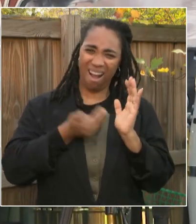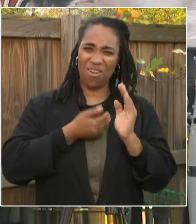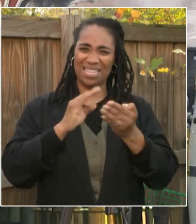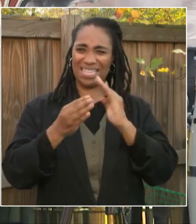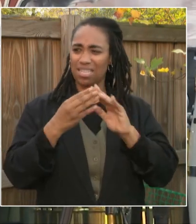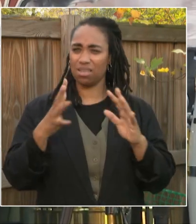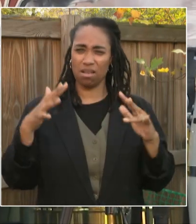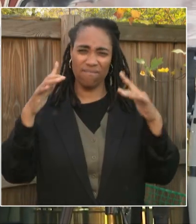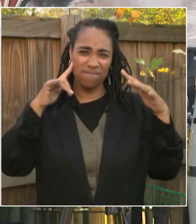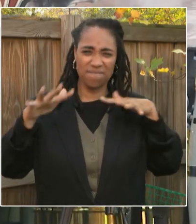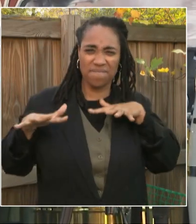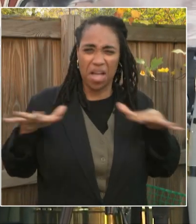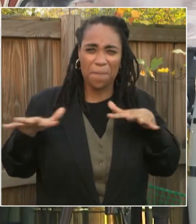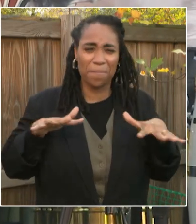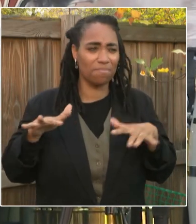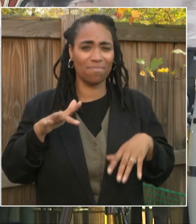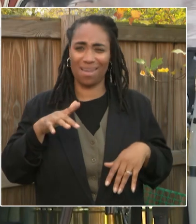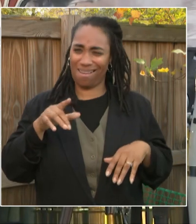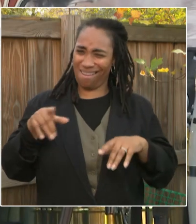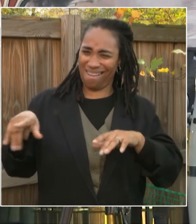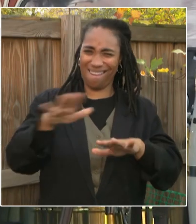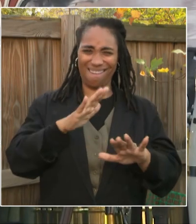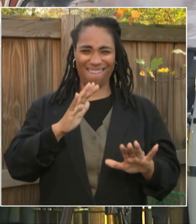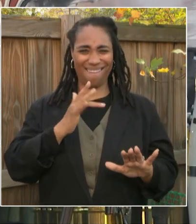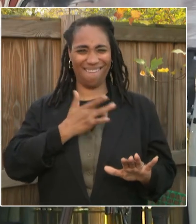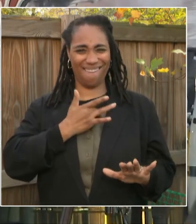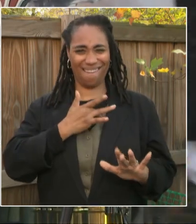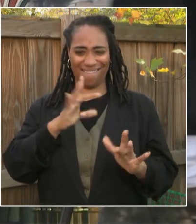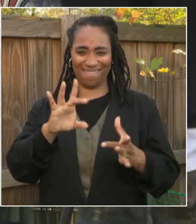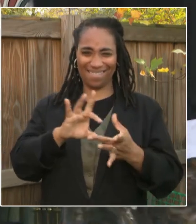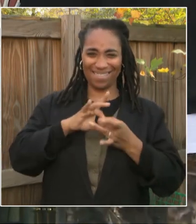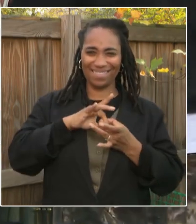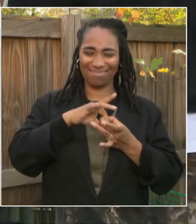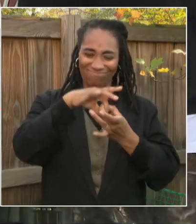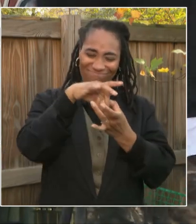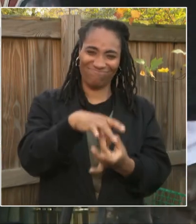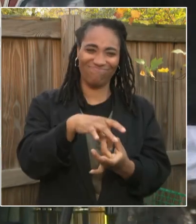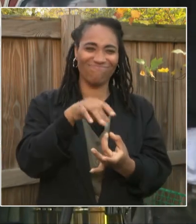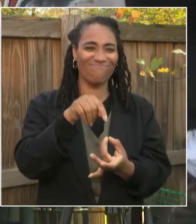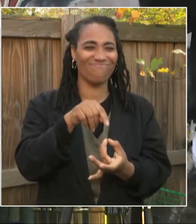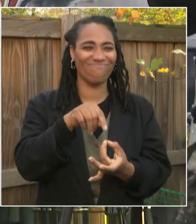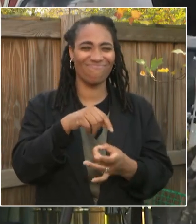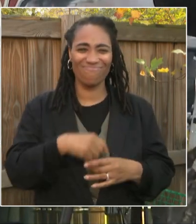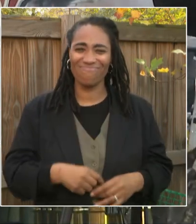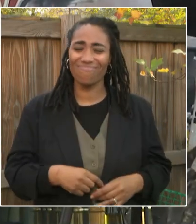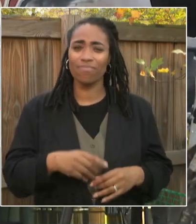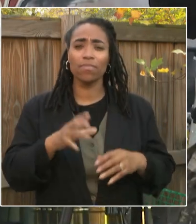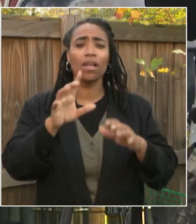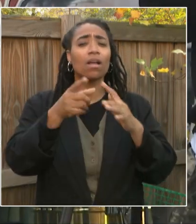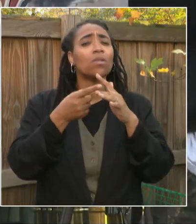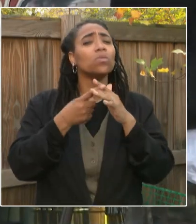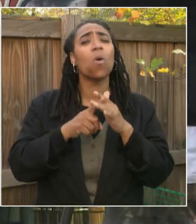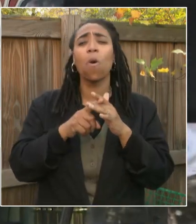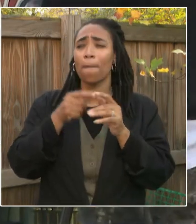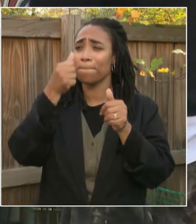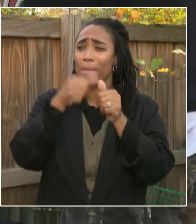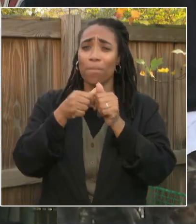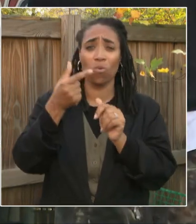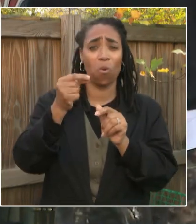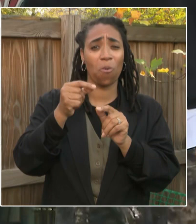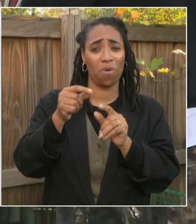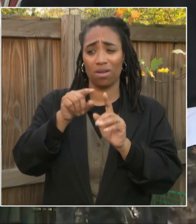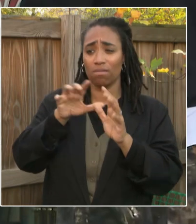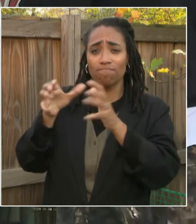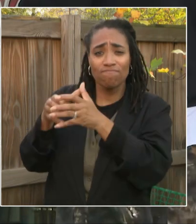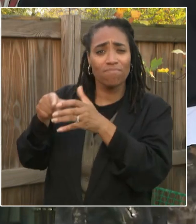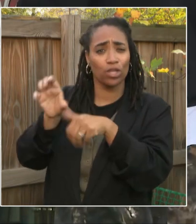from ingenuity, created in church basements and neighborhood backyards, played sometimes with junk, carried forward by pioneers